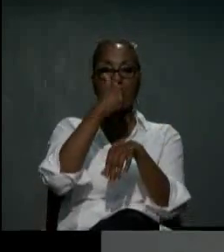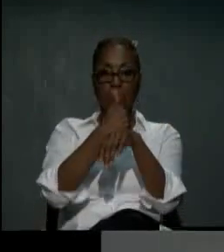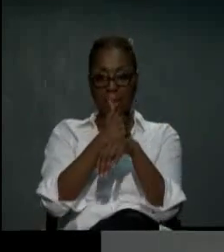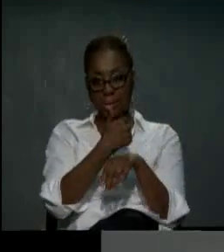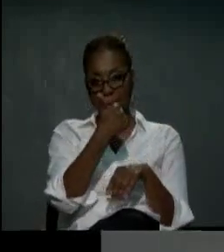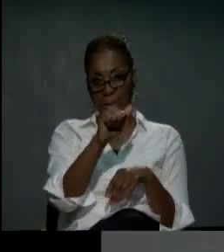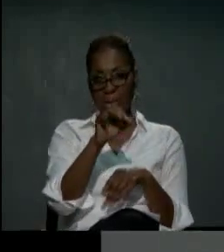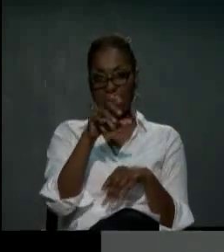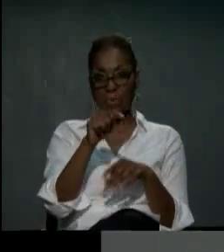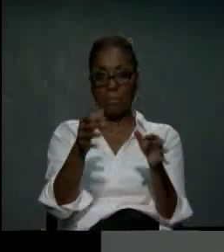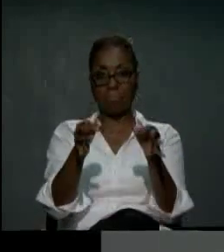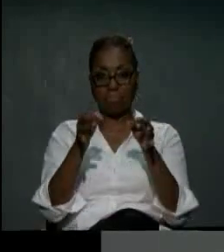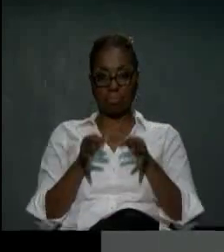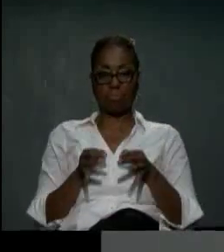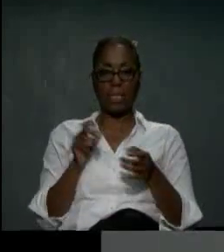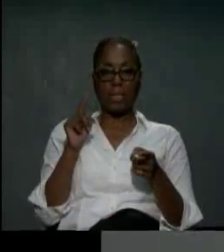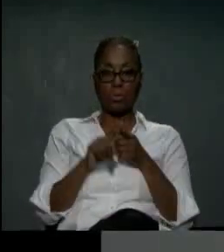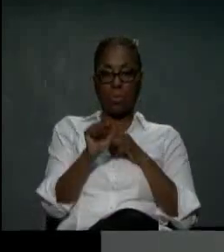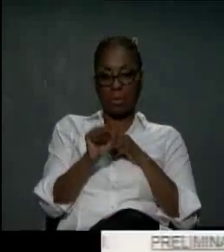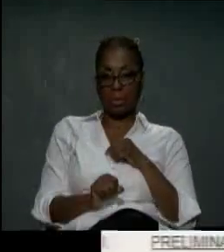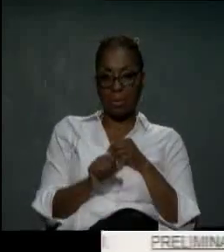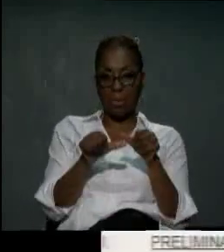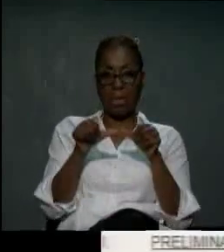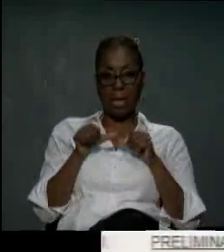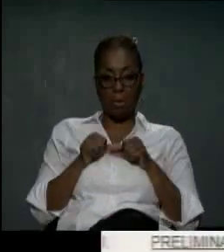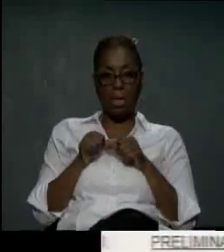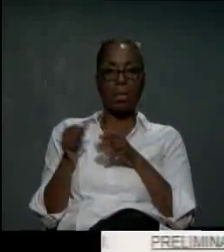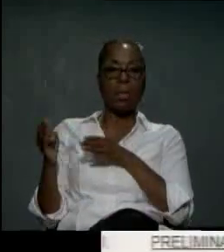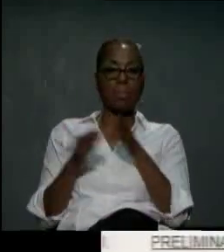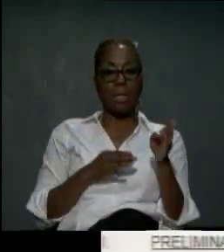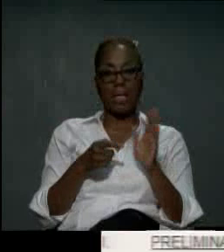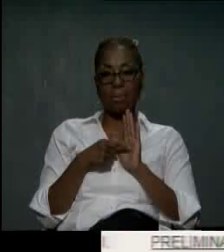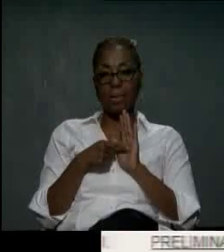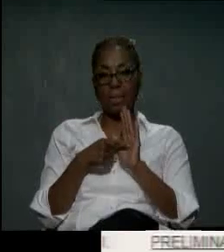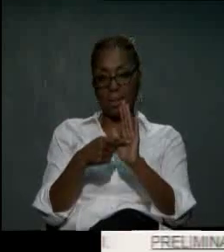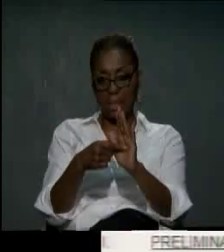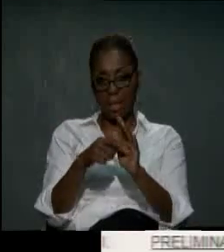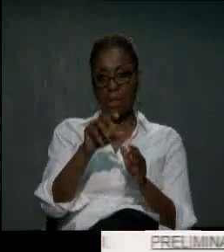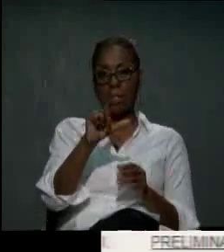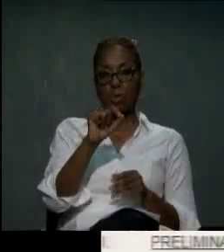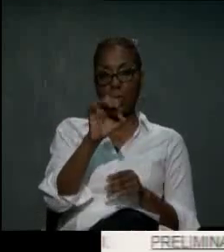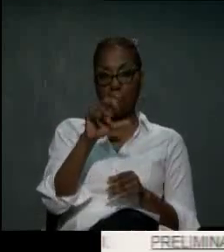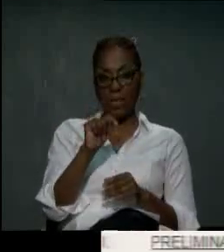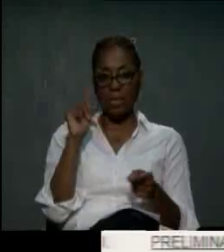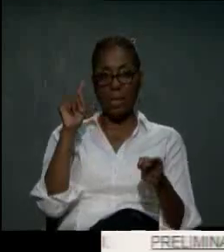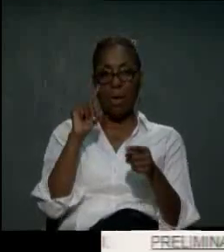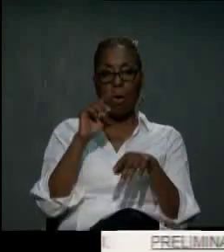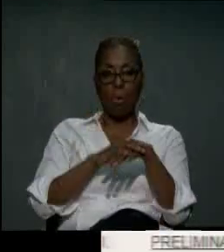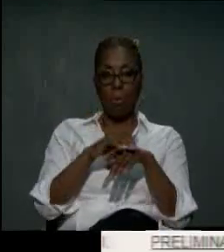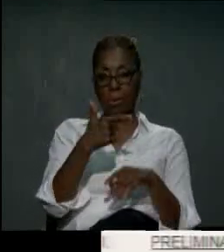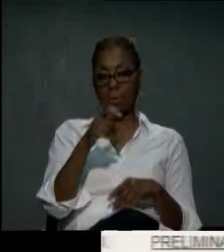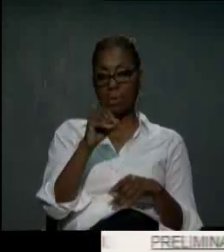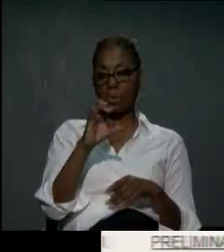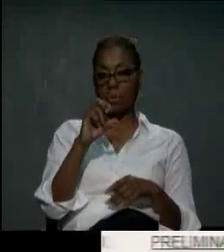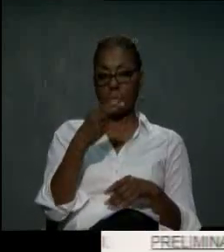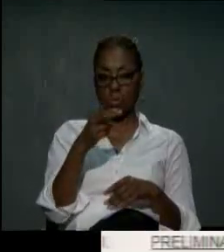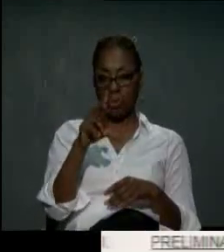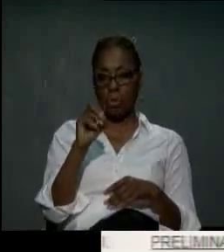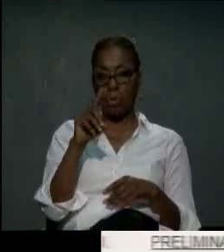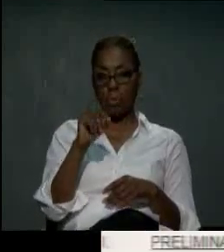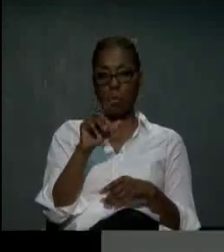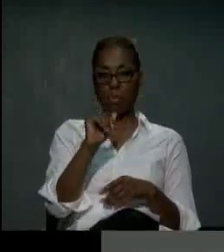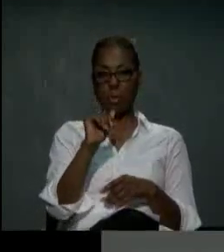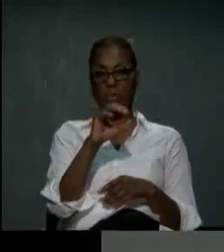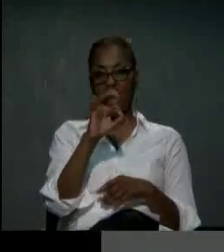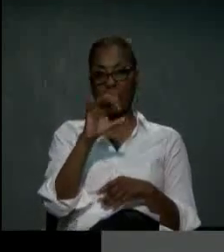building setback along the southern perimeter of the site. The plan indicates a 20-foot building setback along Gooch Road and a minimum setback along Taylor Loop of